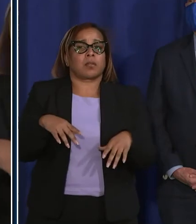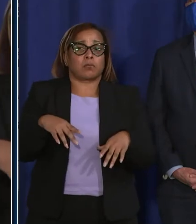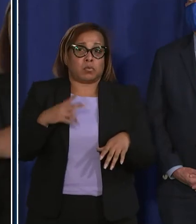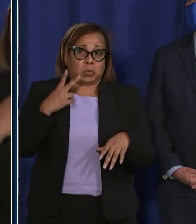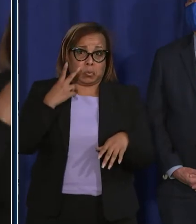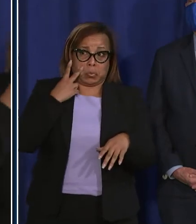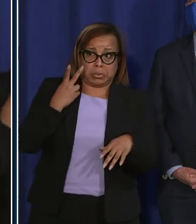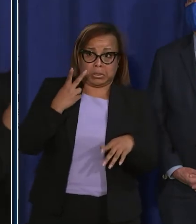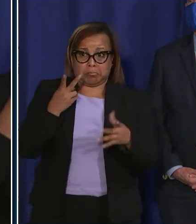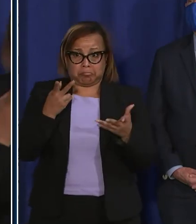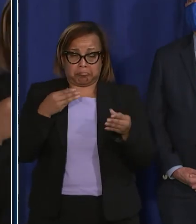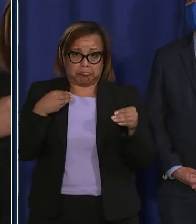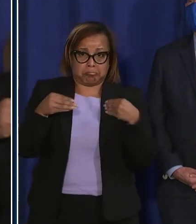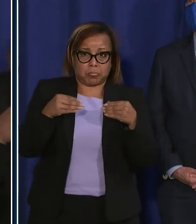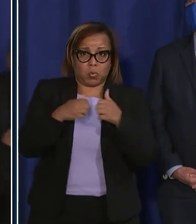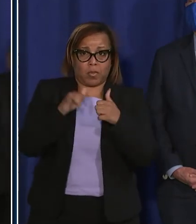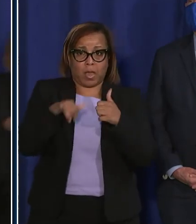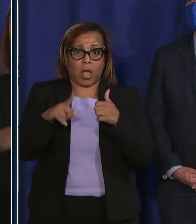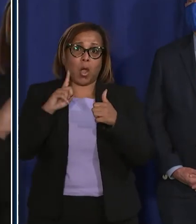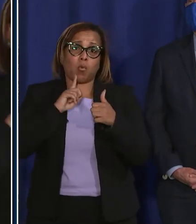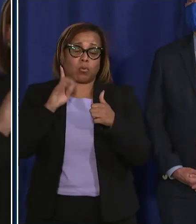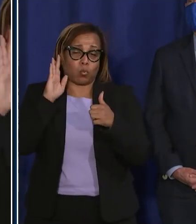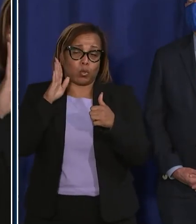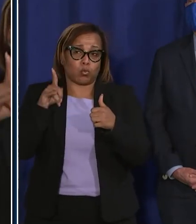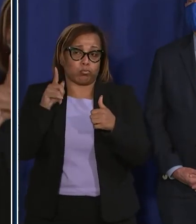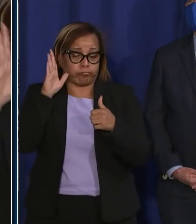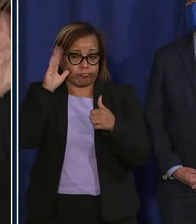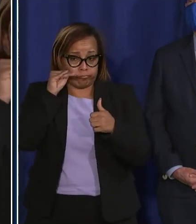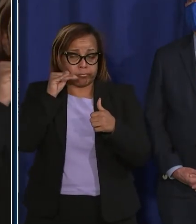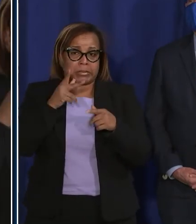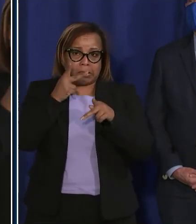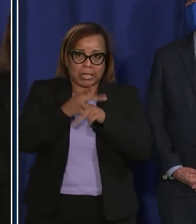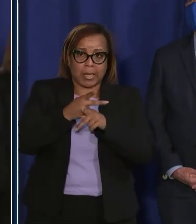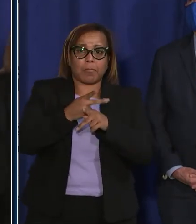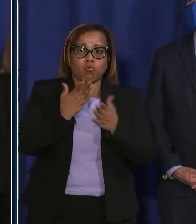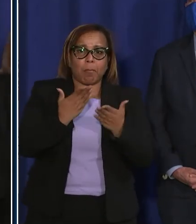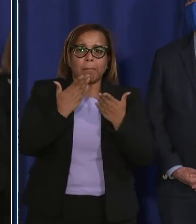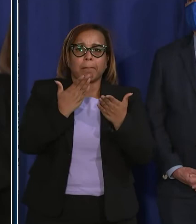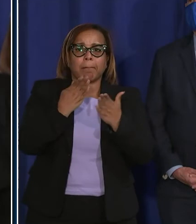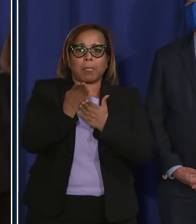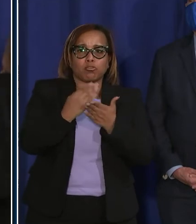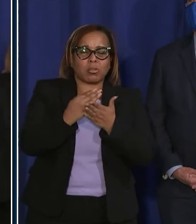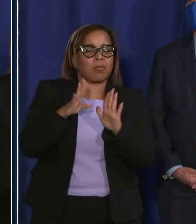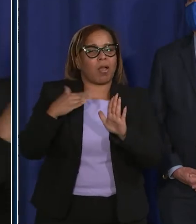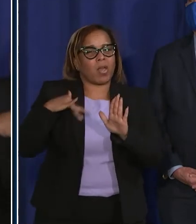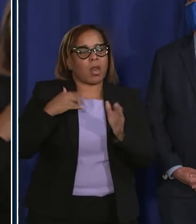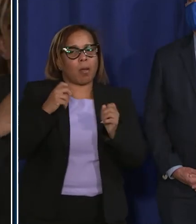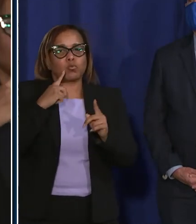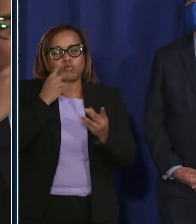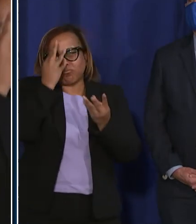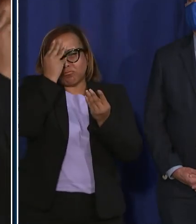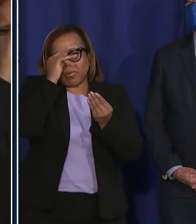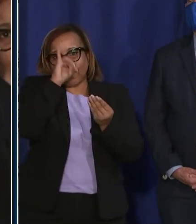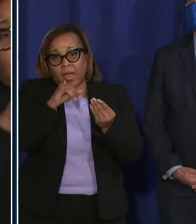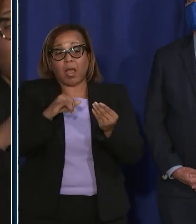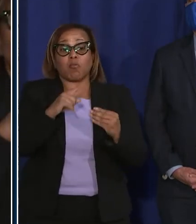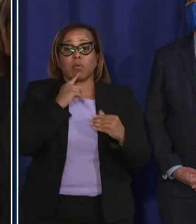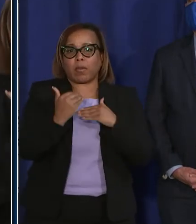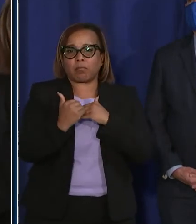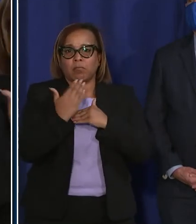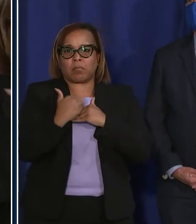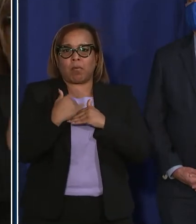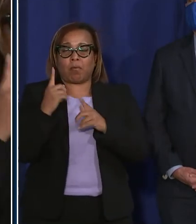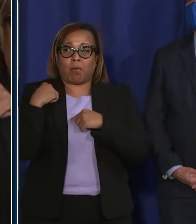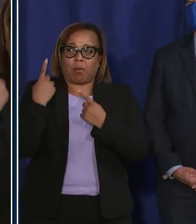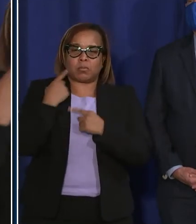for movement on any of those items, or are you going to push to keep your budget proposal as is? Well, I haven't had an opportunity to digest them because they were literally coming in up